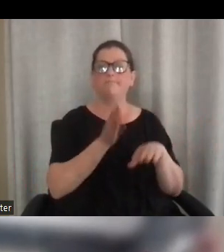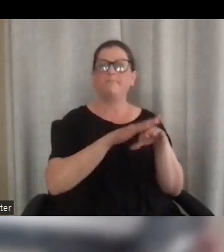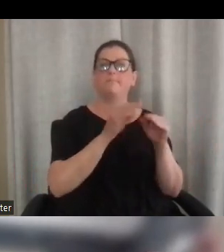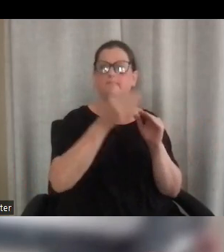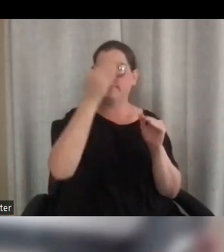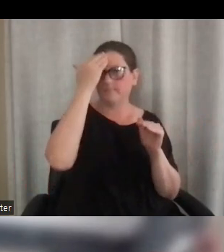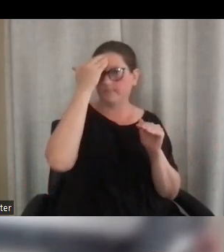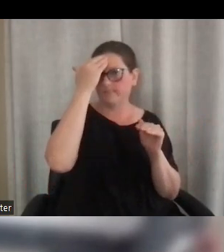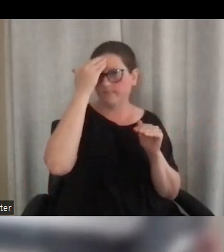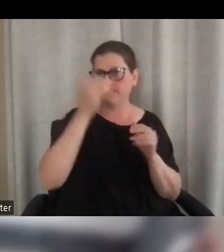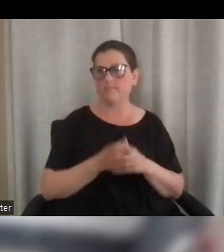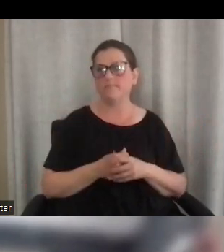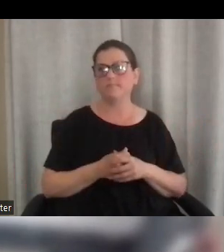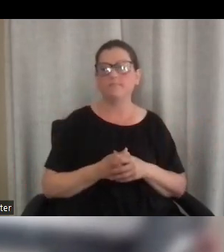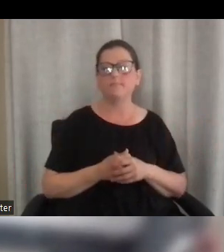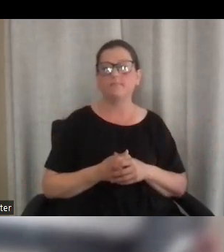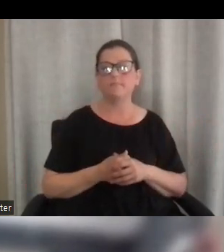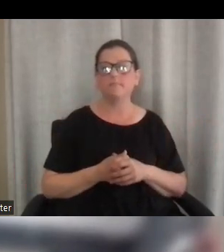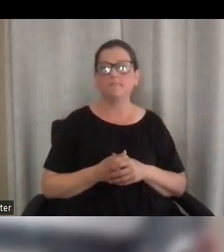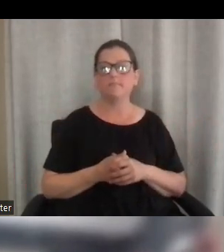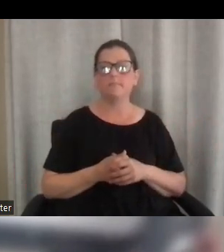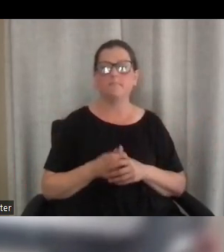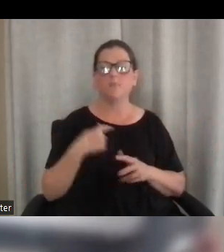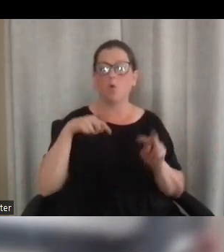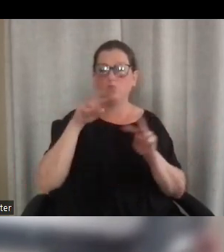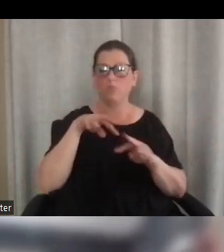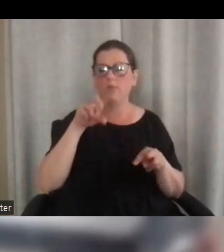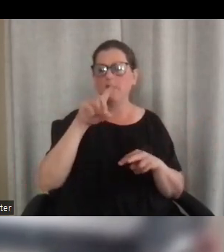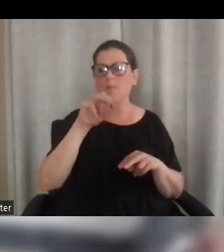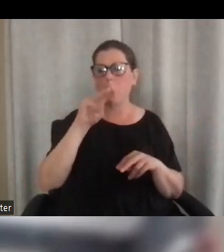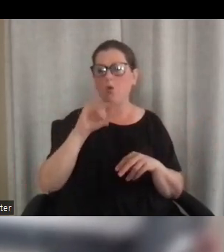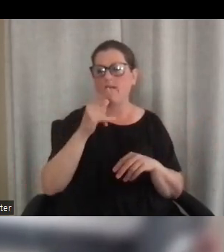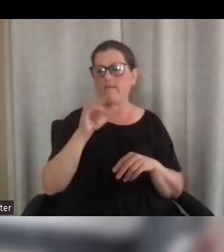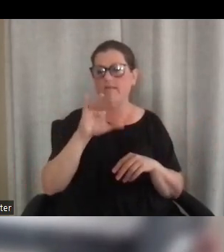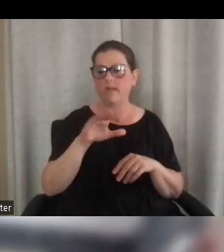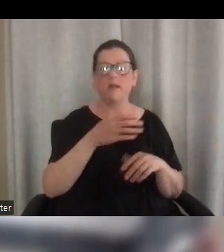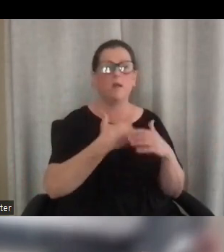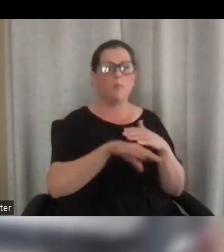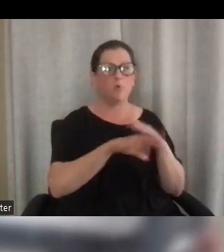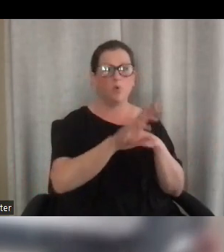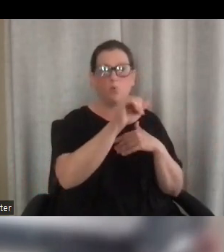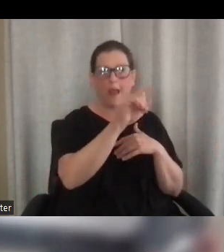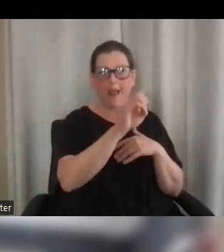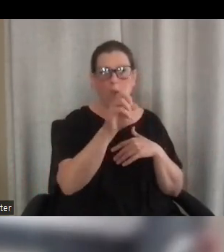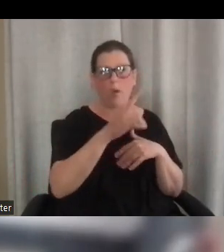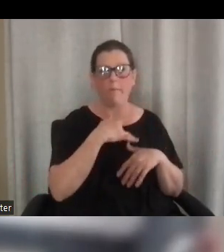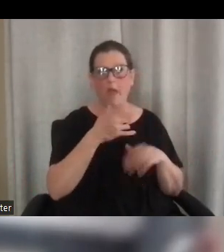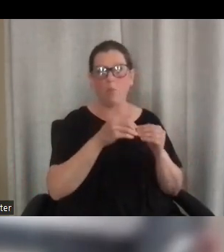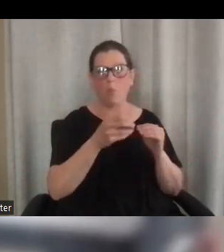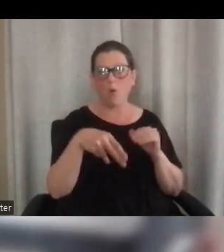knowledge that this was available to them. So we looked at demographic indicators. We looked at birth rates. Where are the highest birth rates in the state? You see